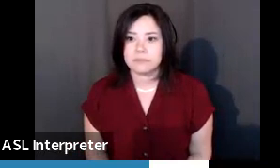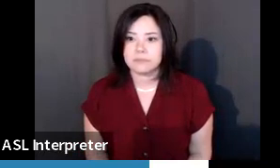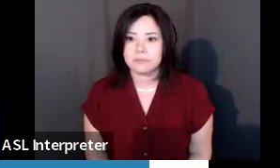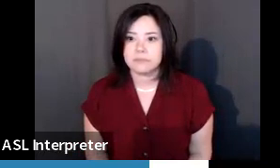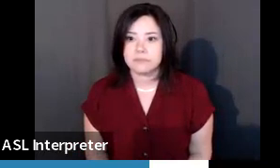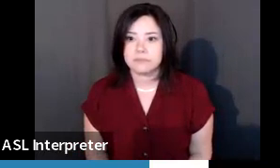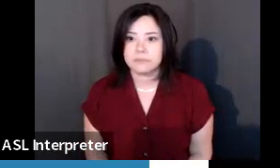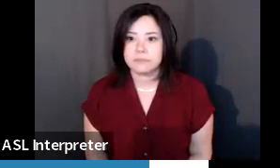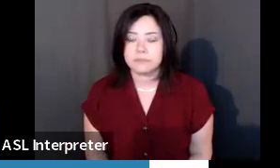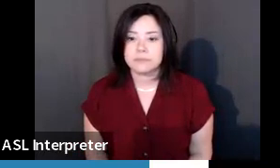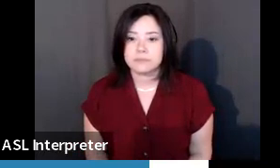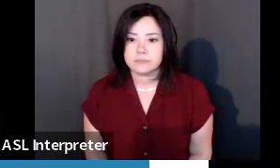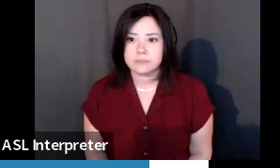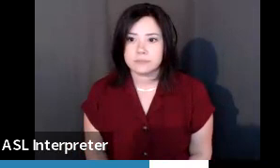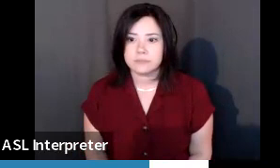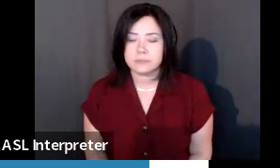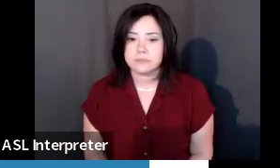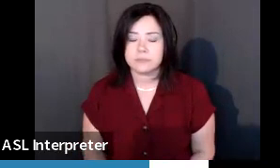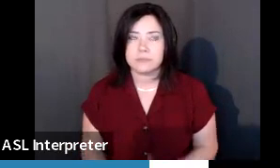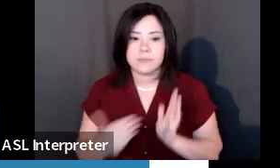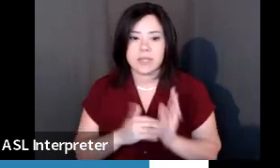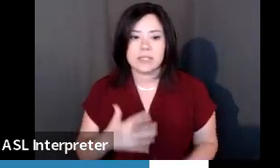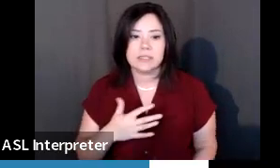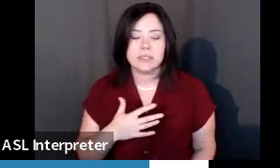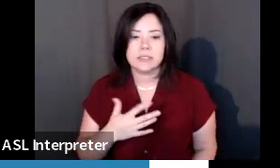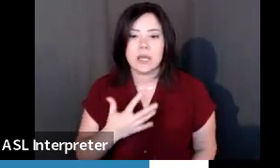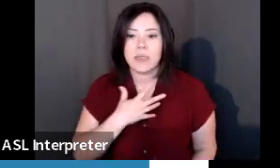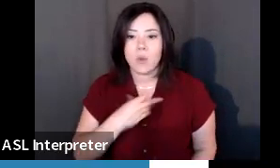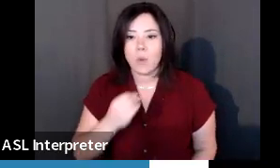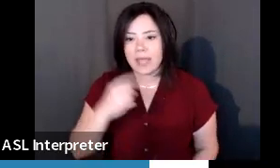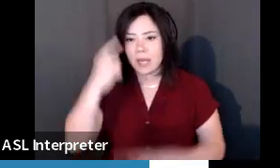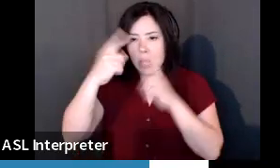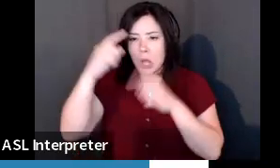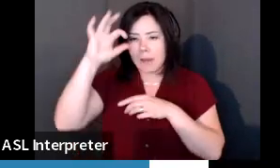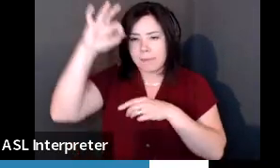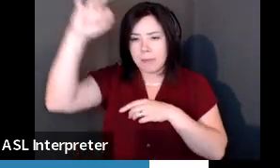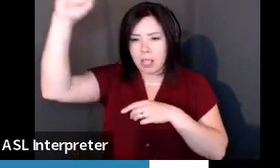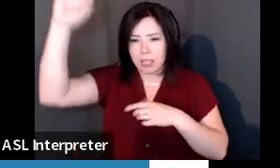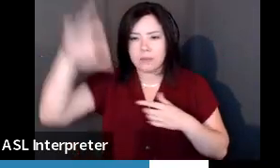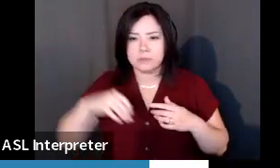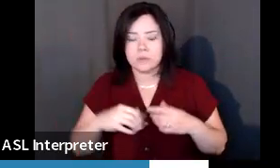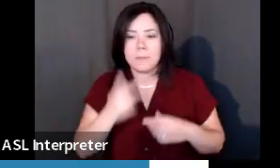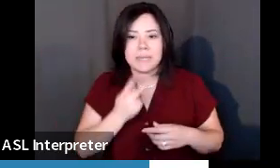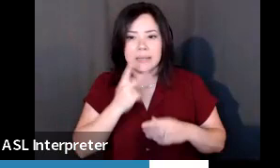And then again, it's the white thought bubble in front of a pink background.